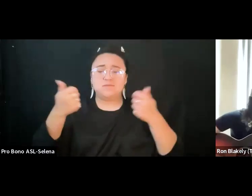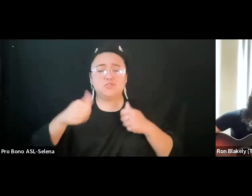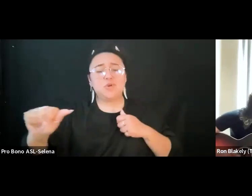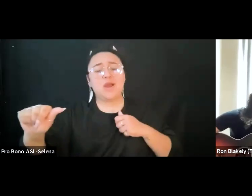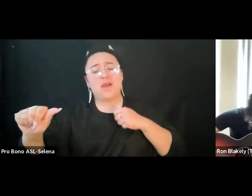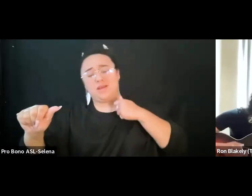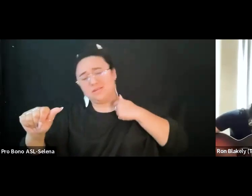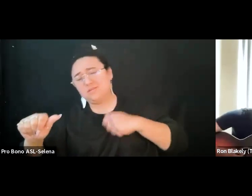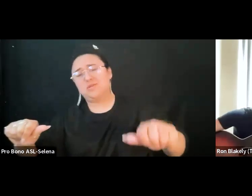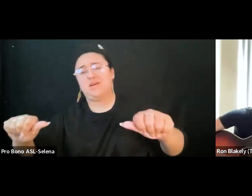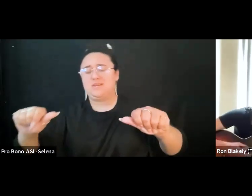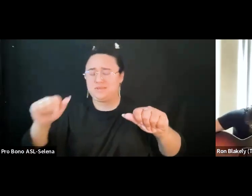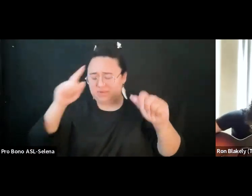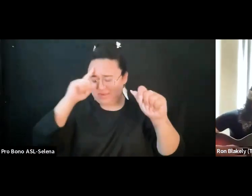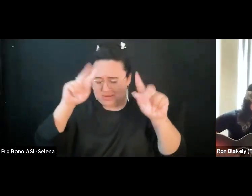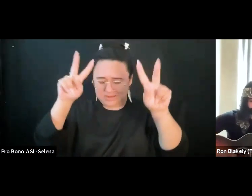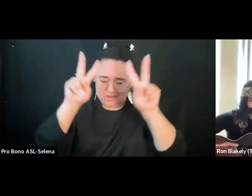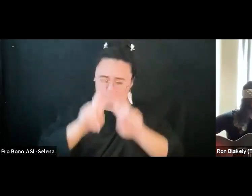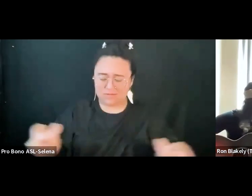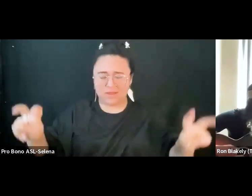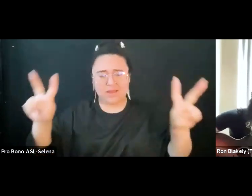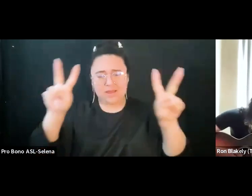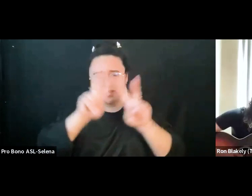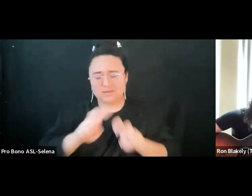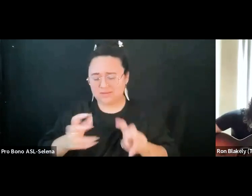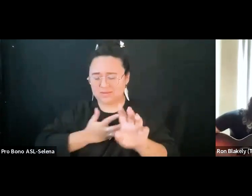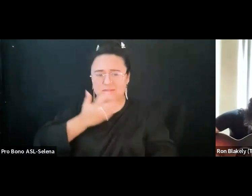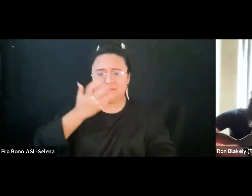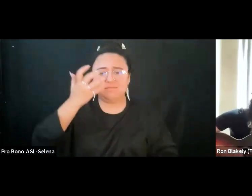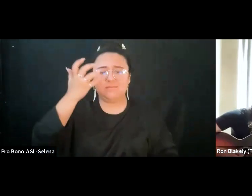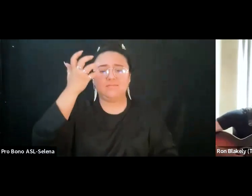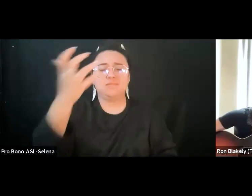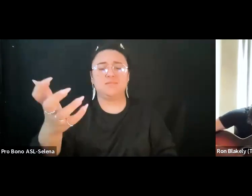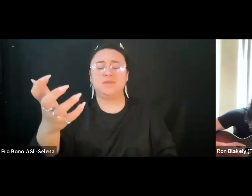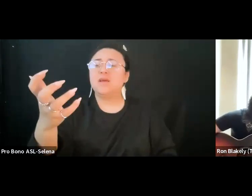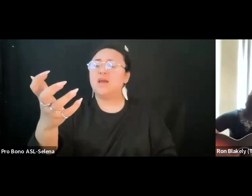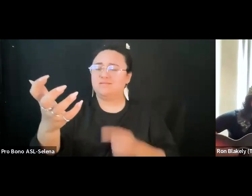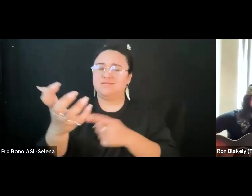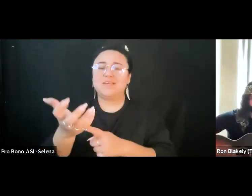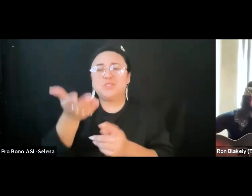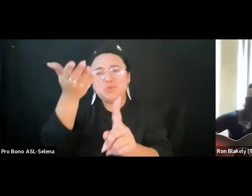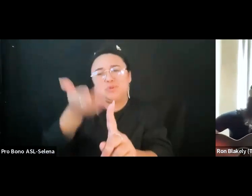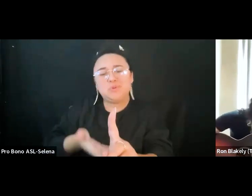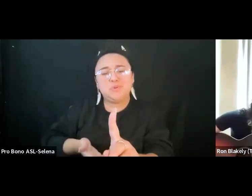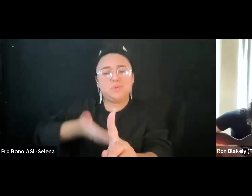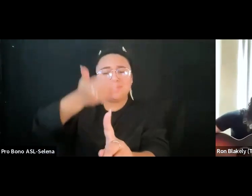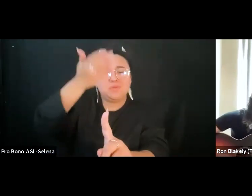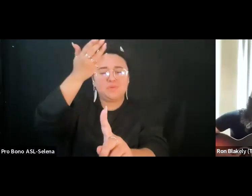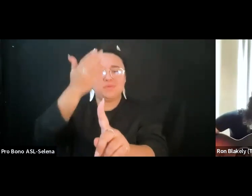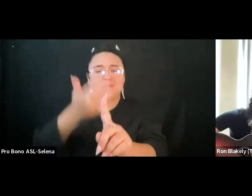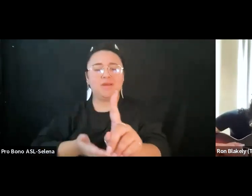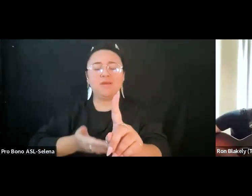Now I'm trying to find what's inside my mind, and the memory is you. But